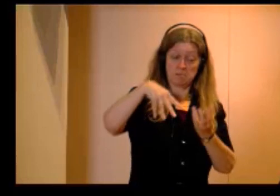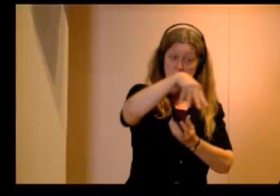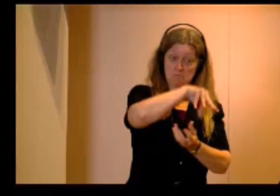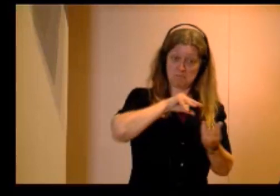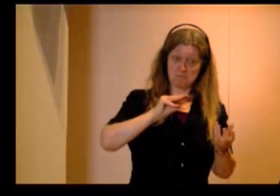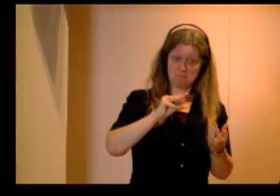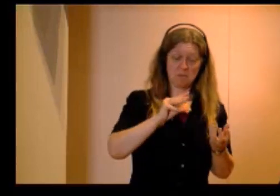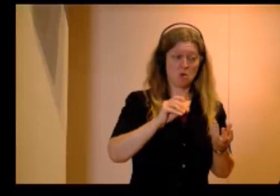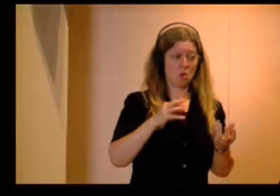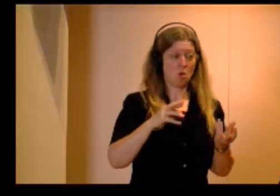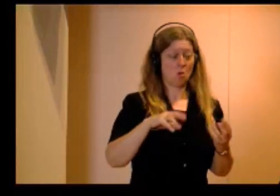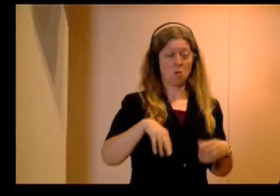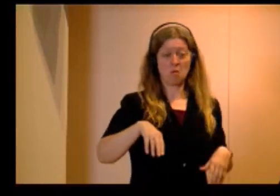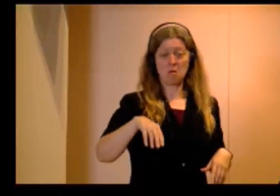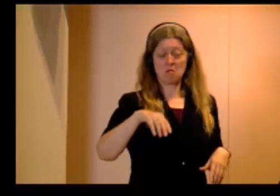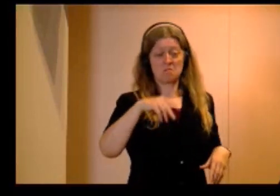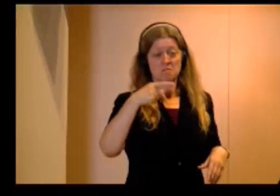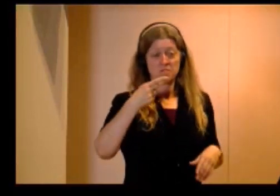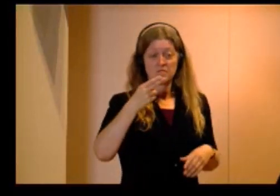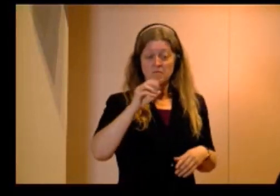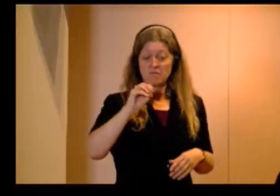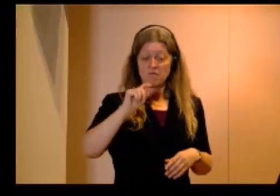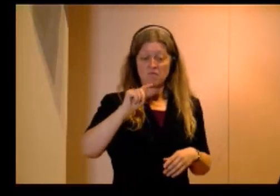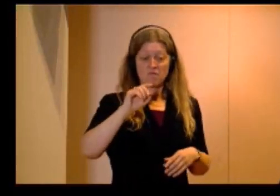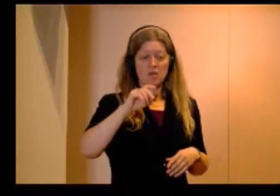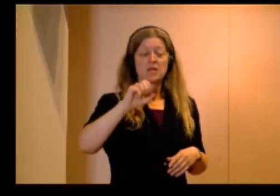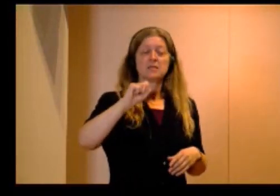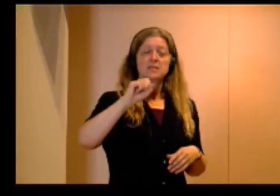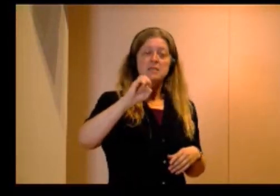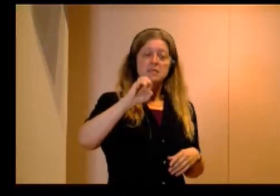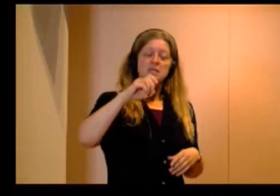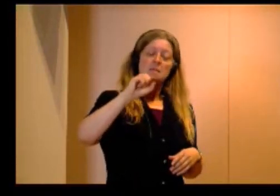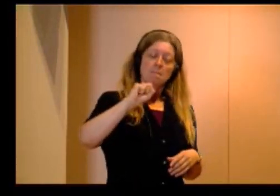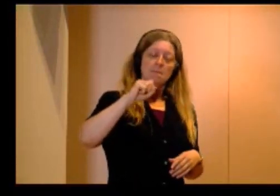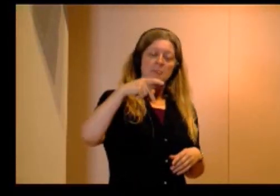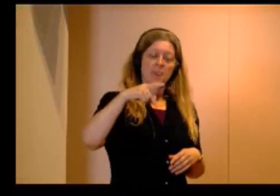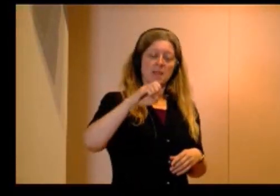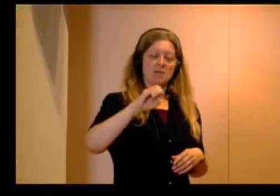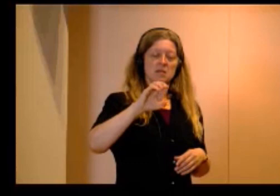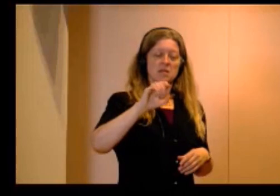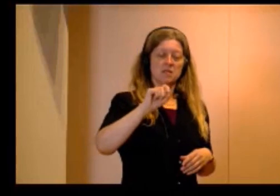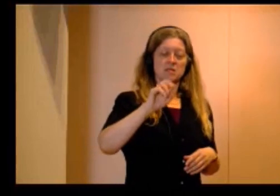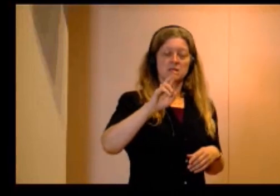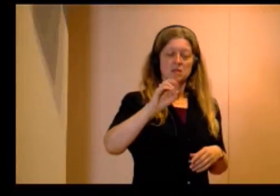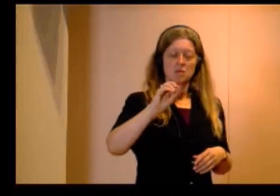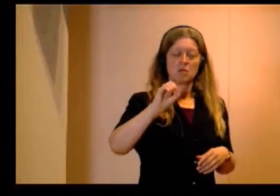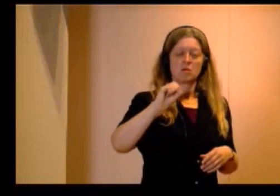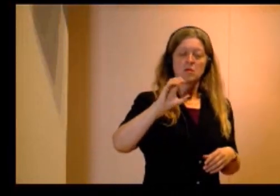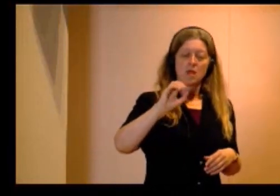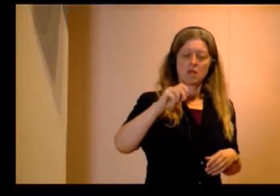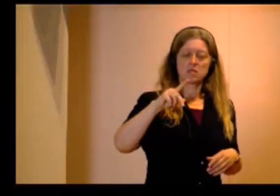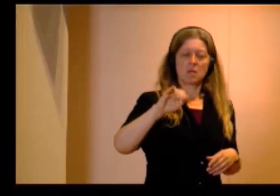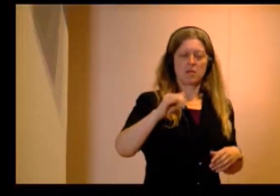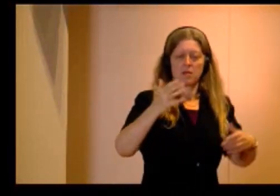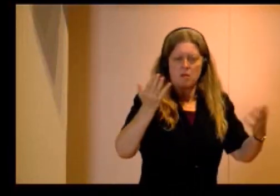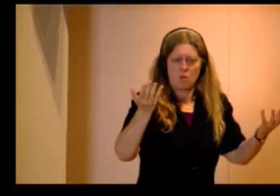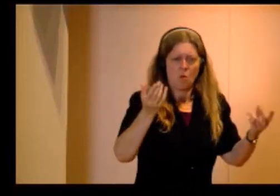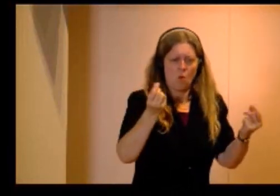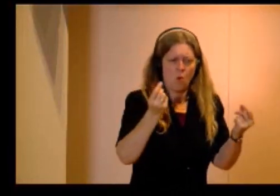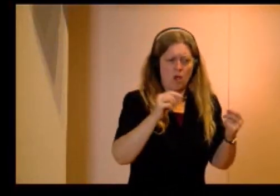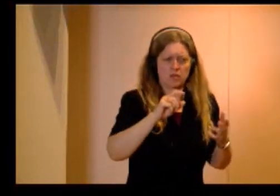my conversations with the people at the National History Museum here, it seems really that the process that is the most